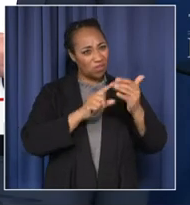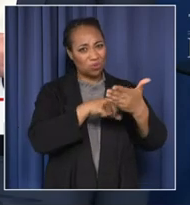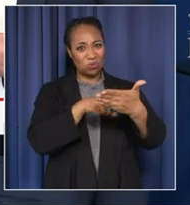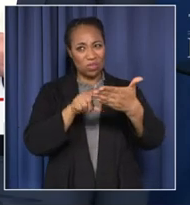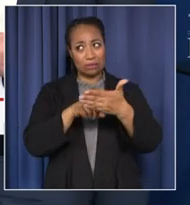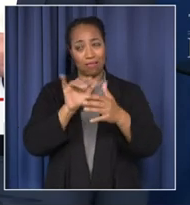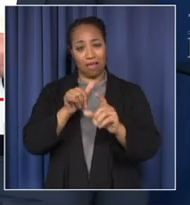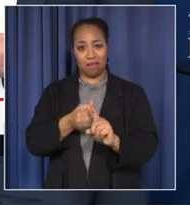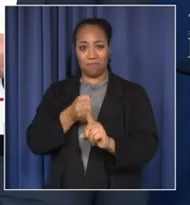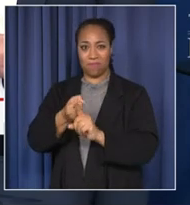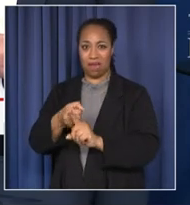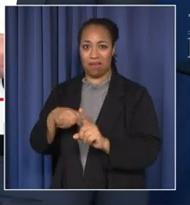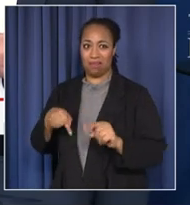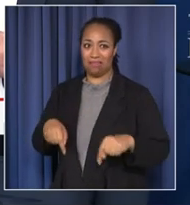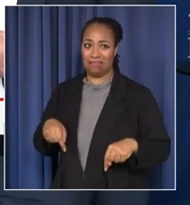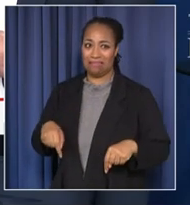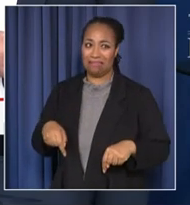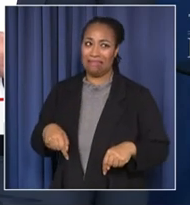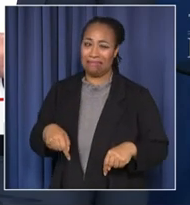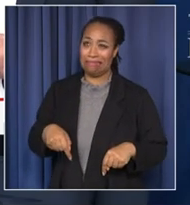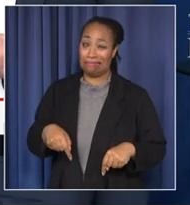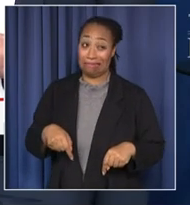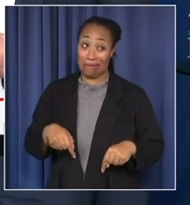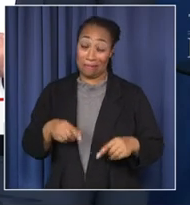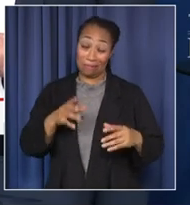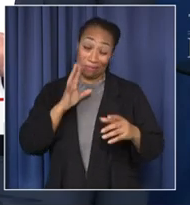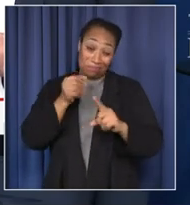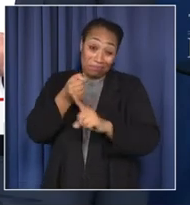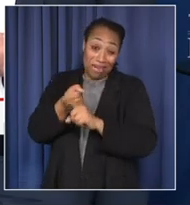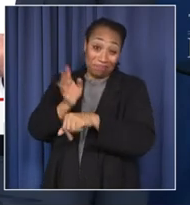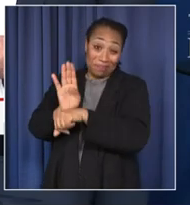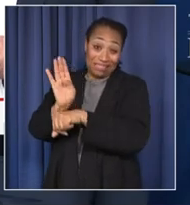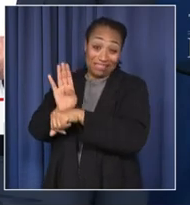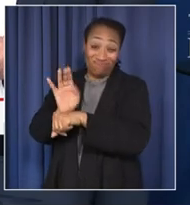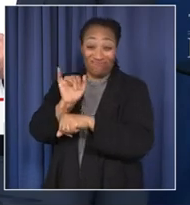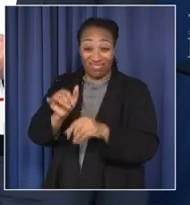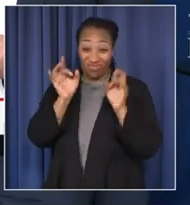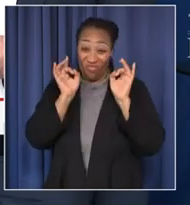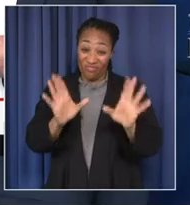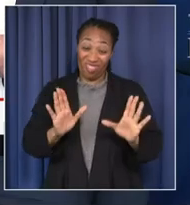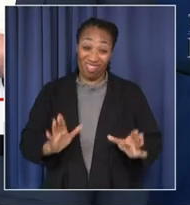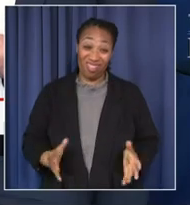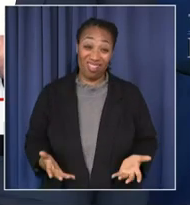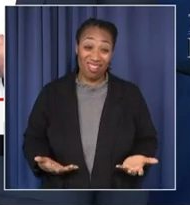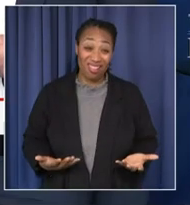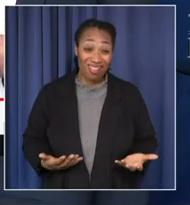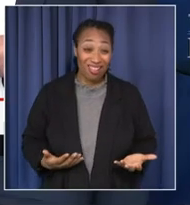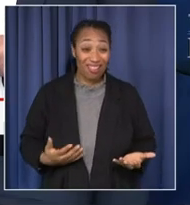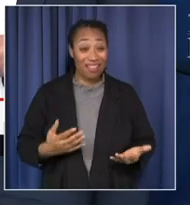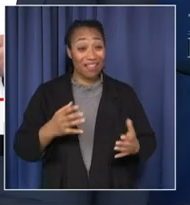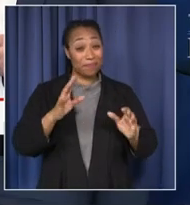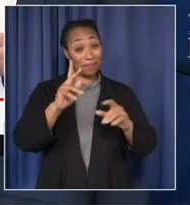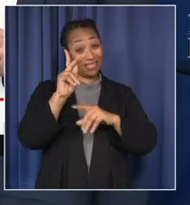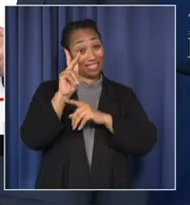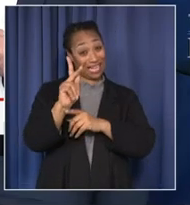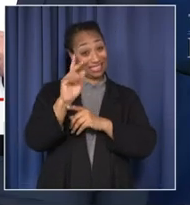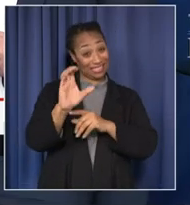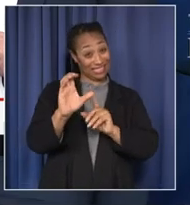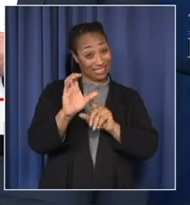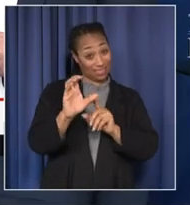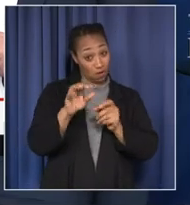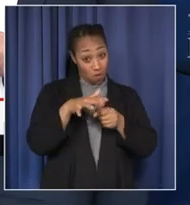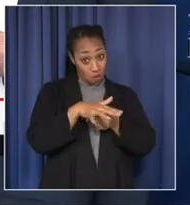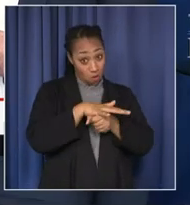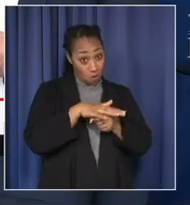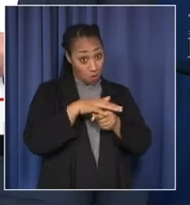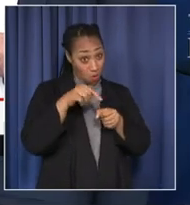business. And like I said, people come to it's a local institution, but it's America's Arts Center. So people come